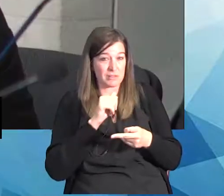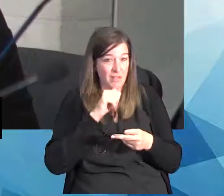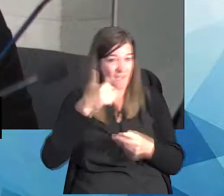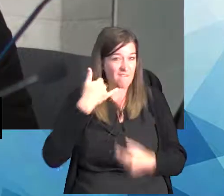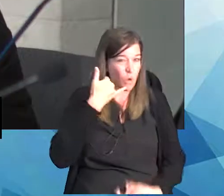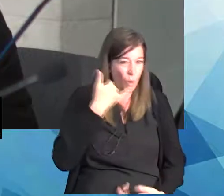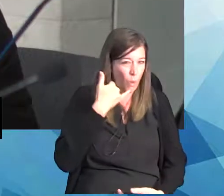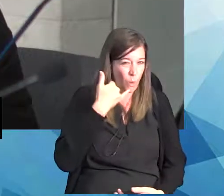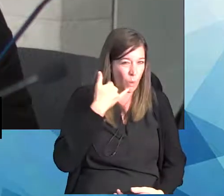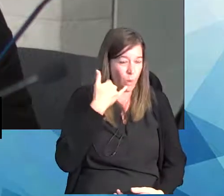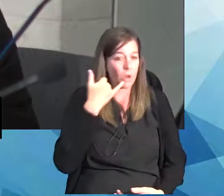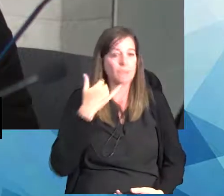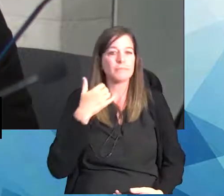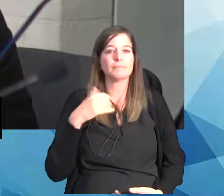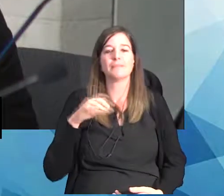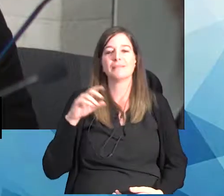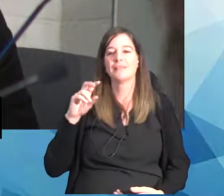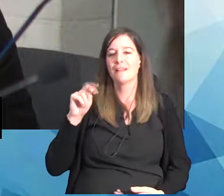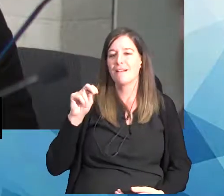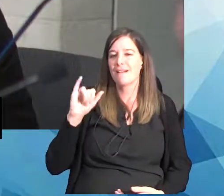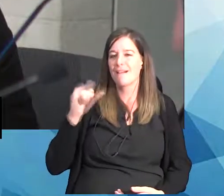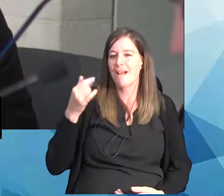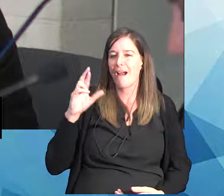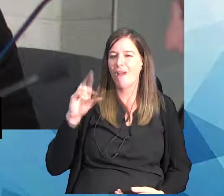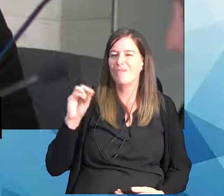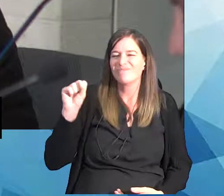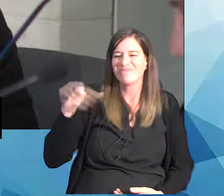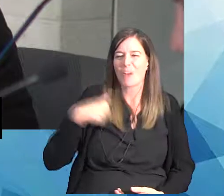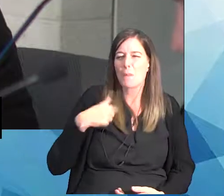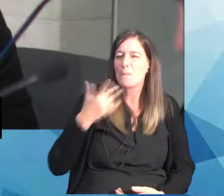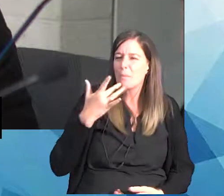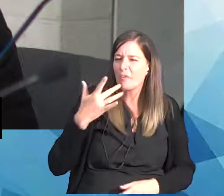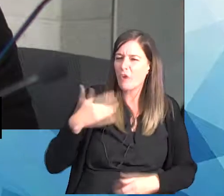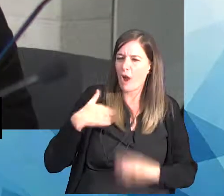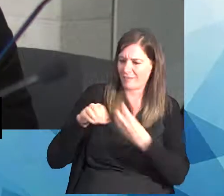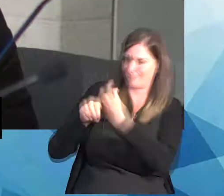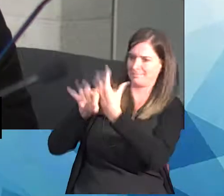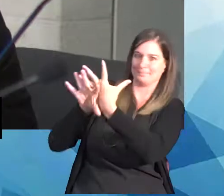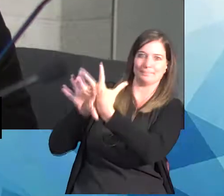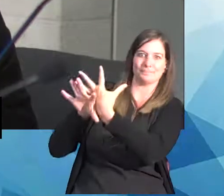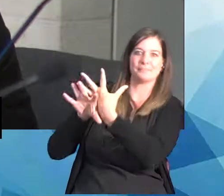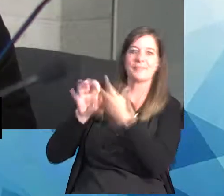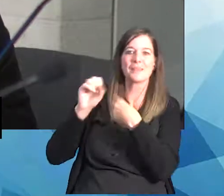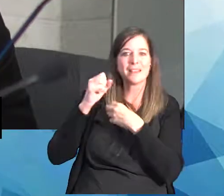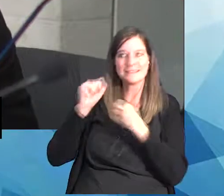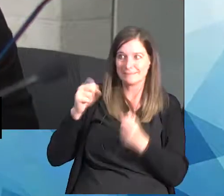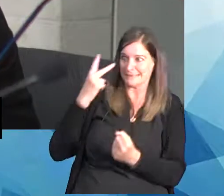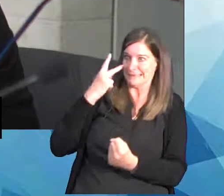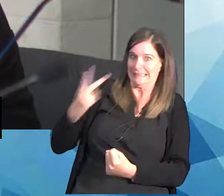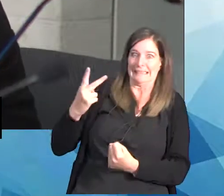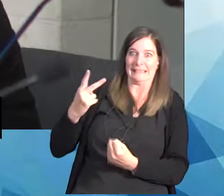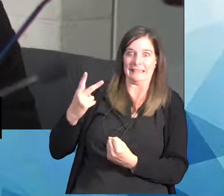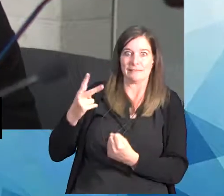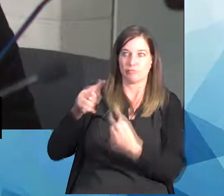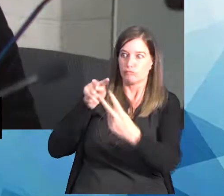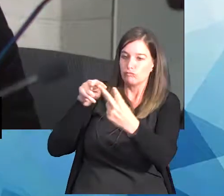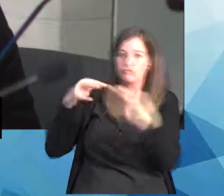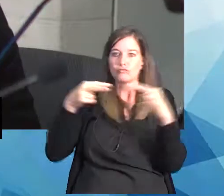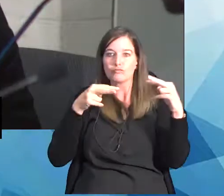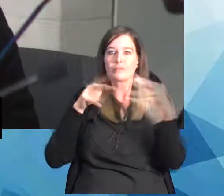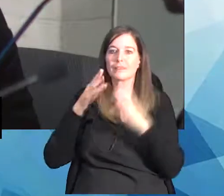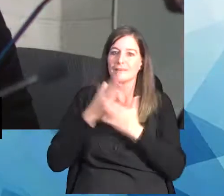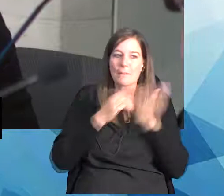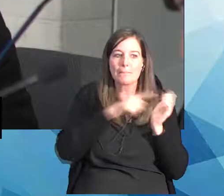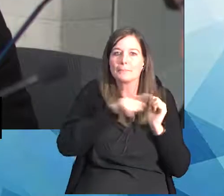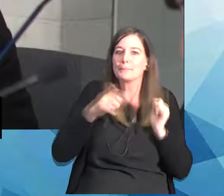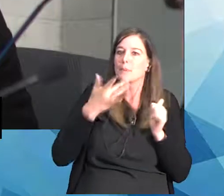we have some kind of video component to it, especially because you can get that visual information for those that need it, and